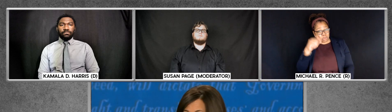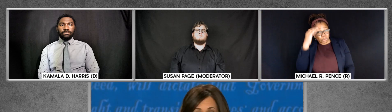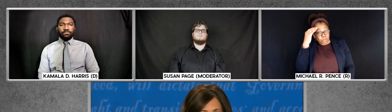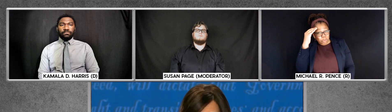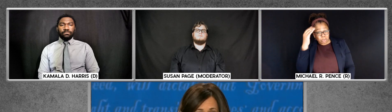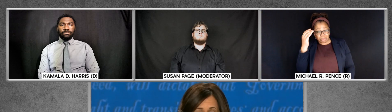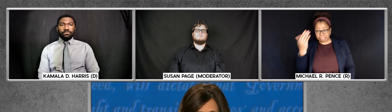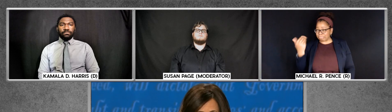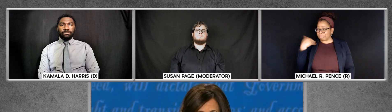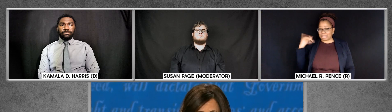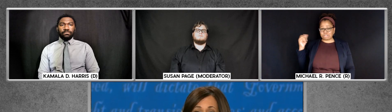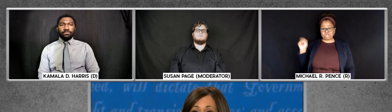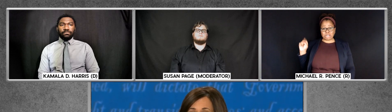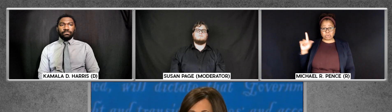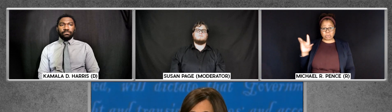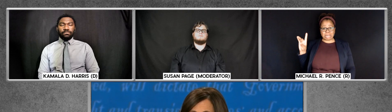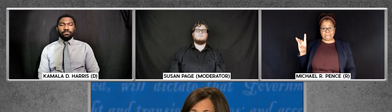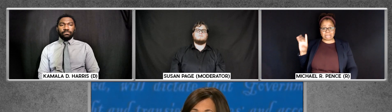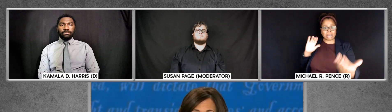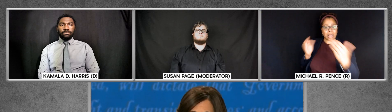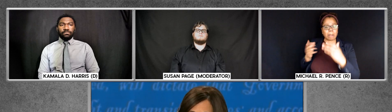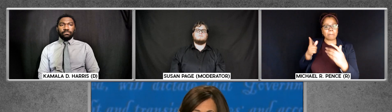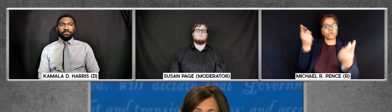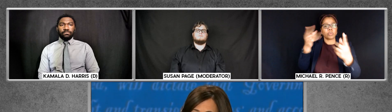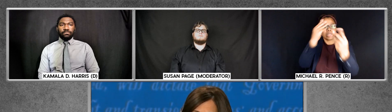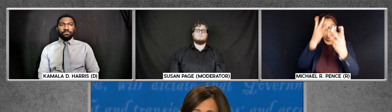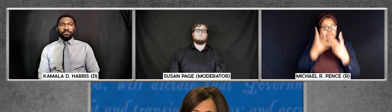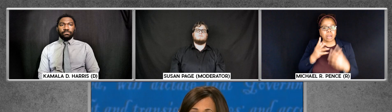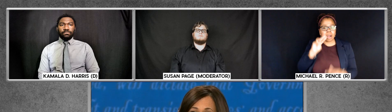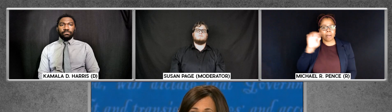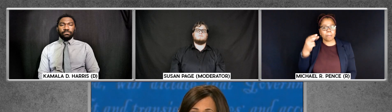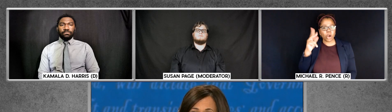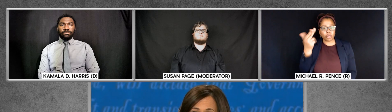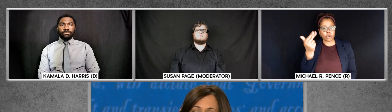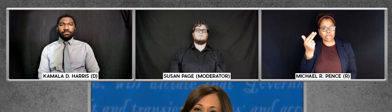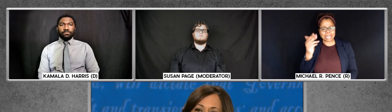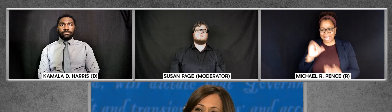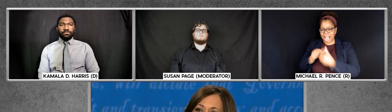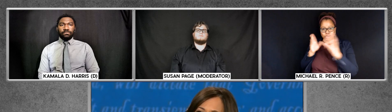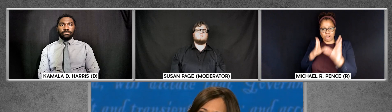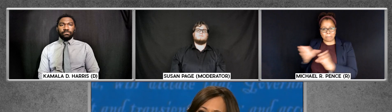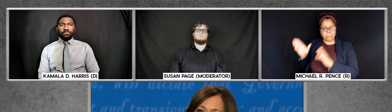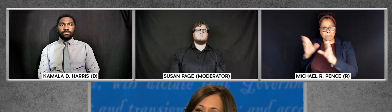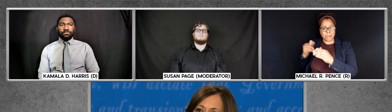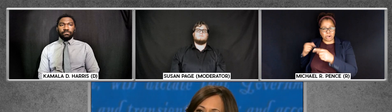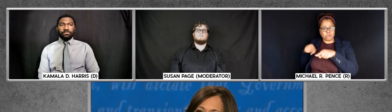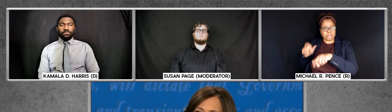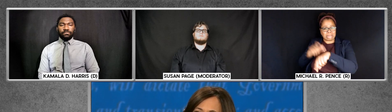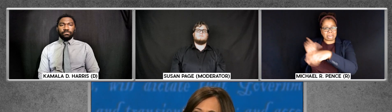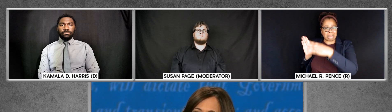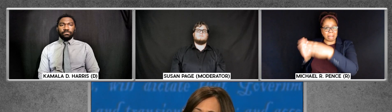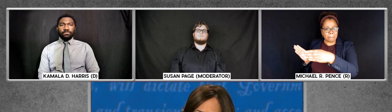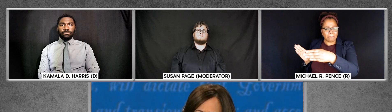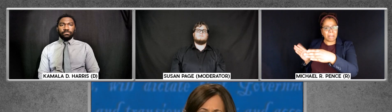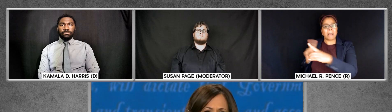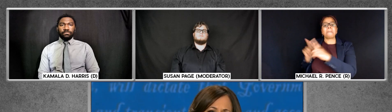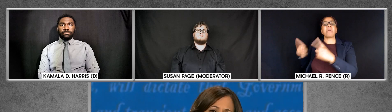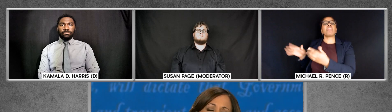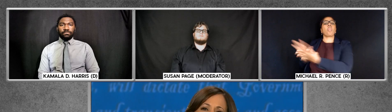as opposed to March 13th, what they knew, what you might have done to prepare? They knew and they covered it up.